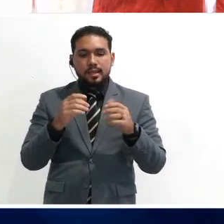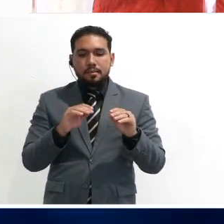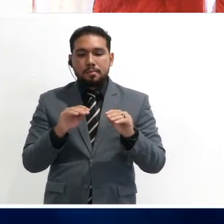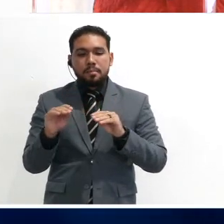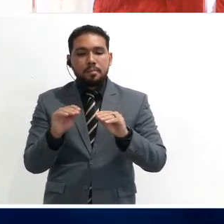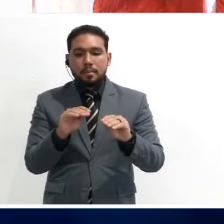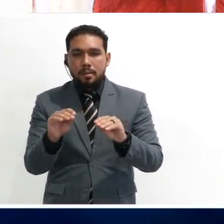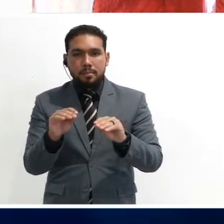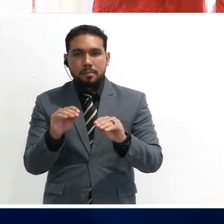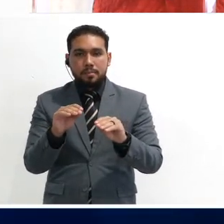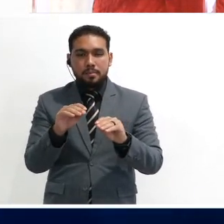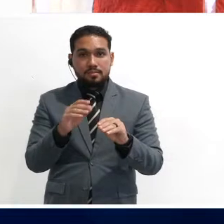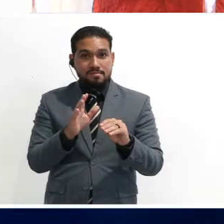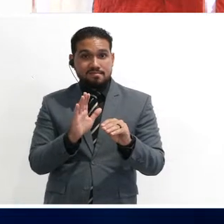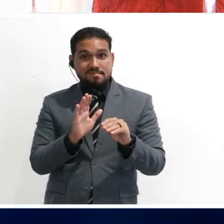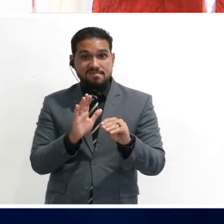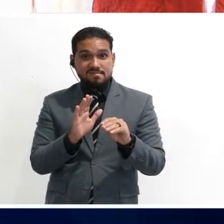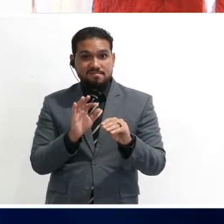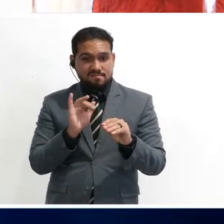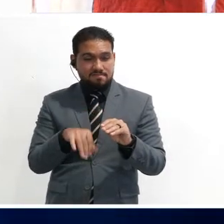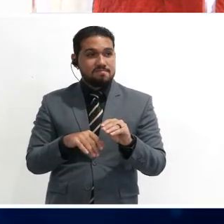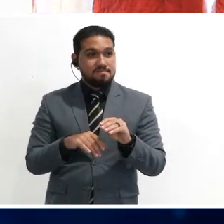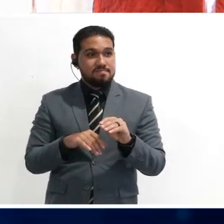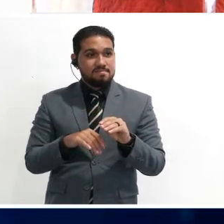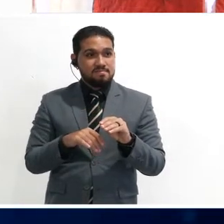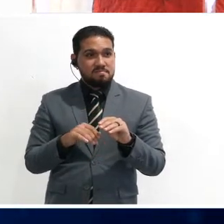I'll skip this one.